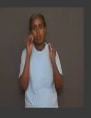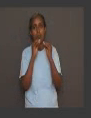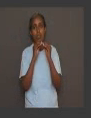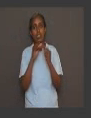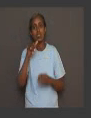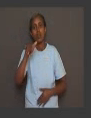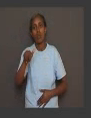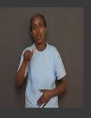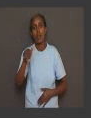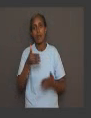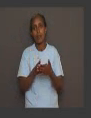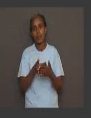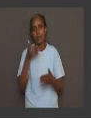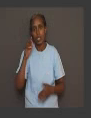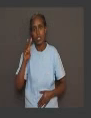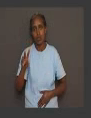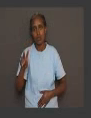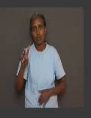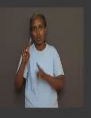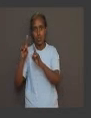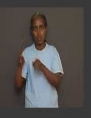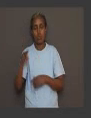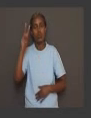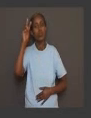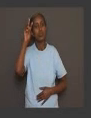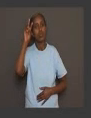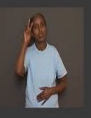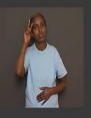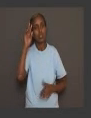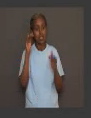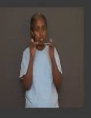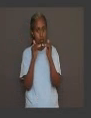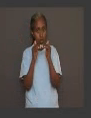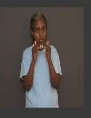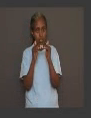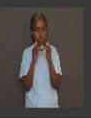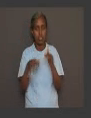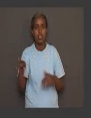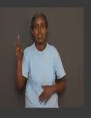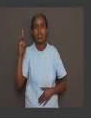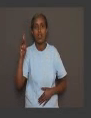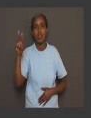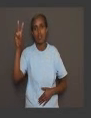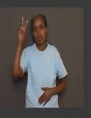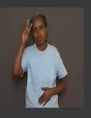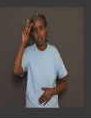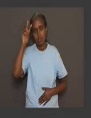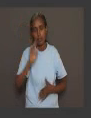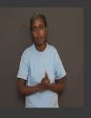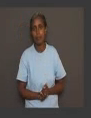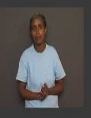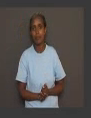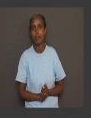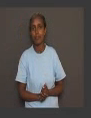plus y minus 2 squared equals r squared.